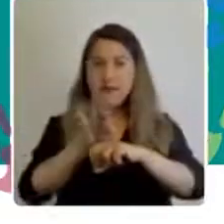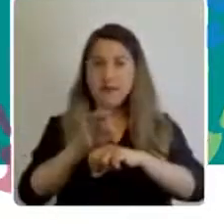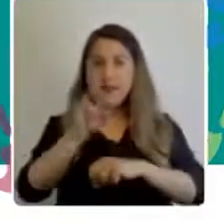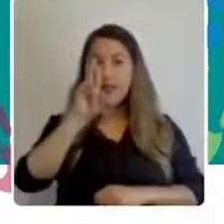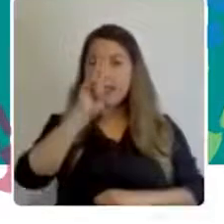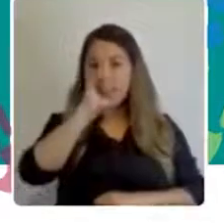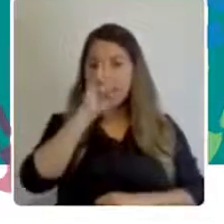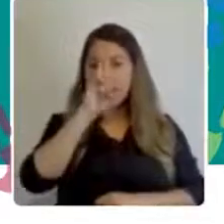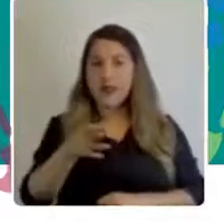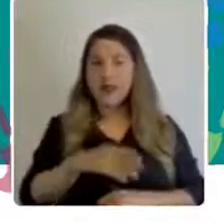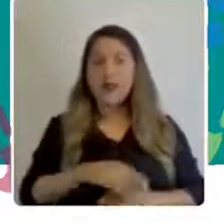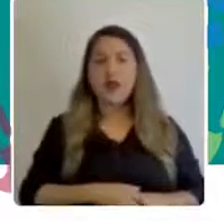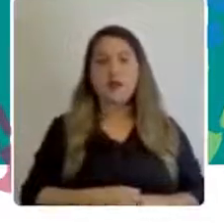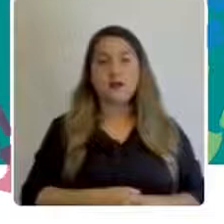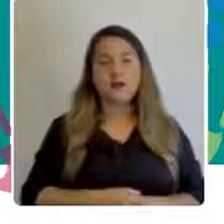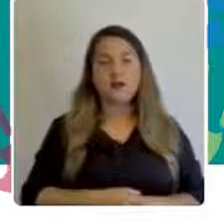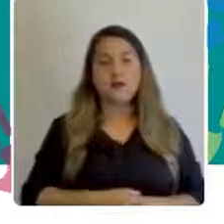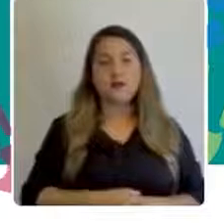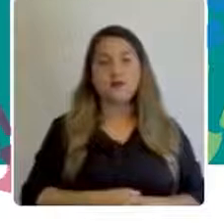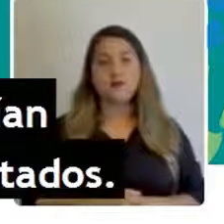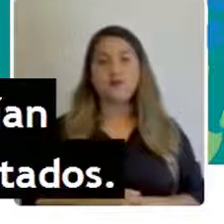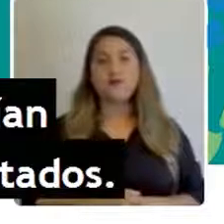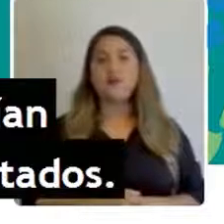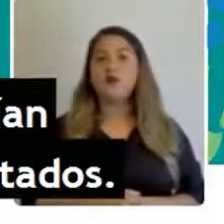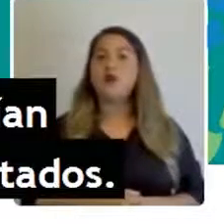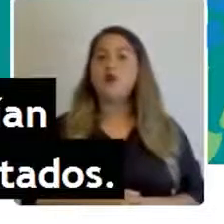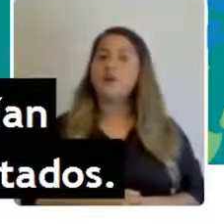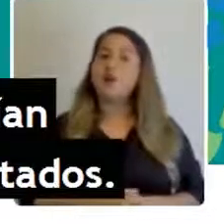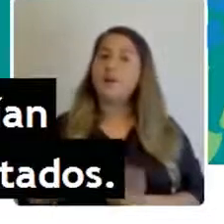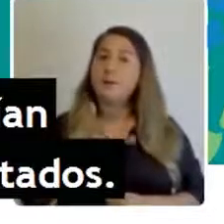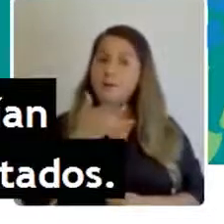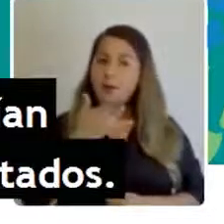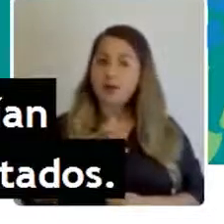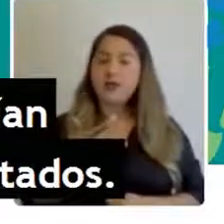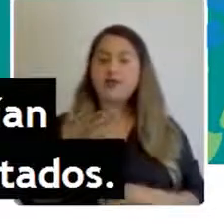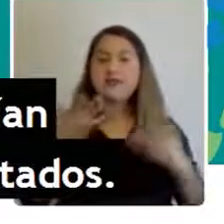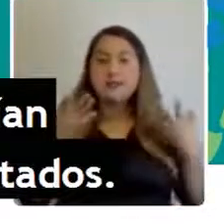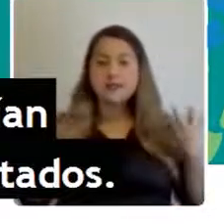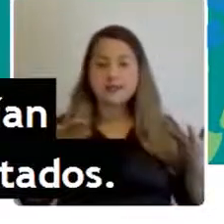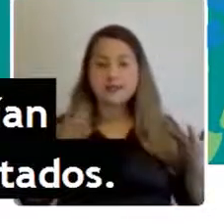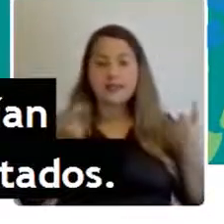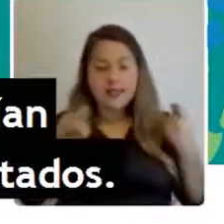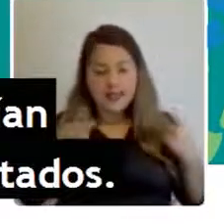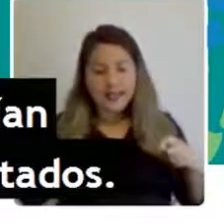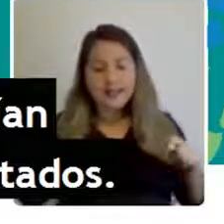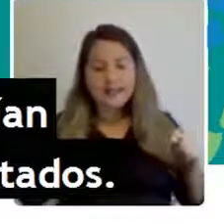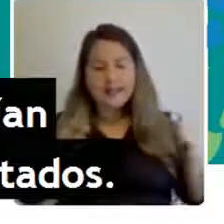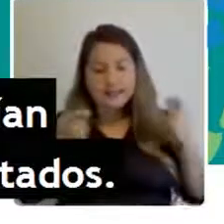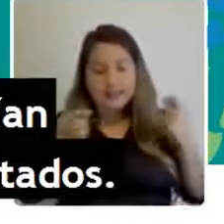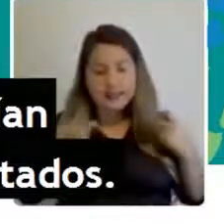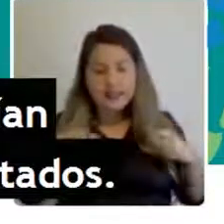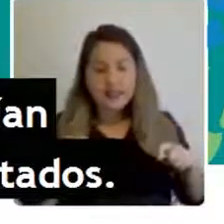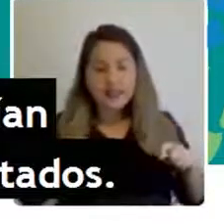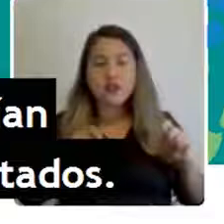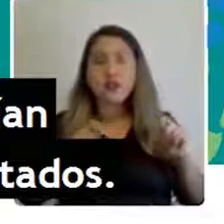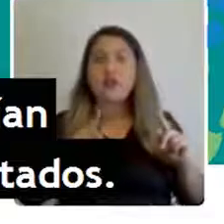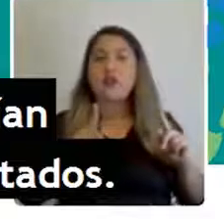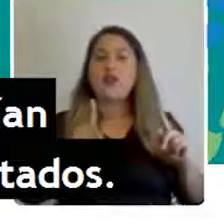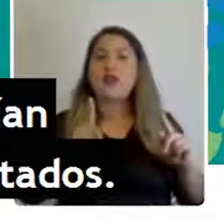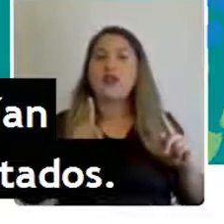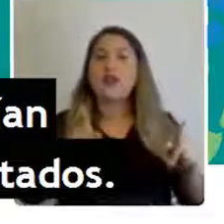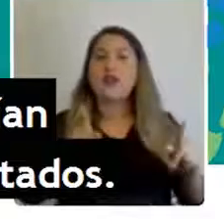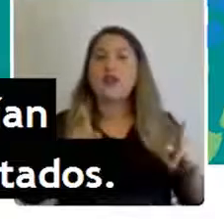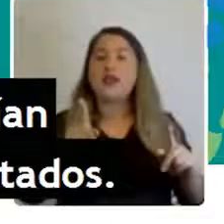compromised out of the hospital situation or out of the setting of the clinical setting where they may come in contact